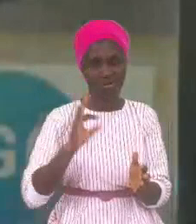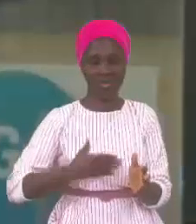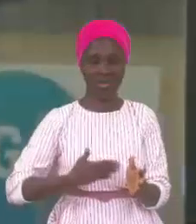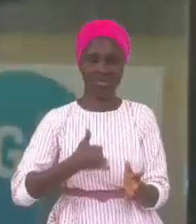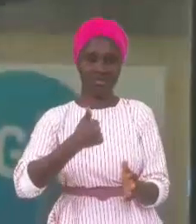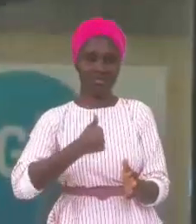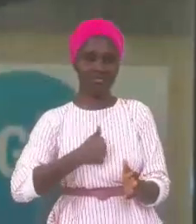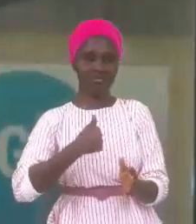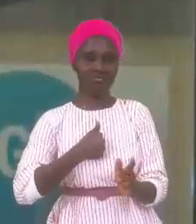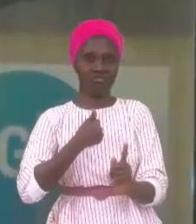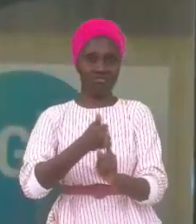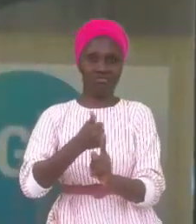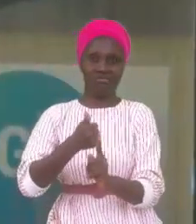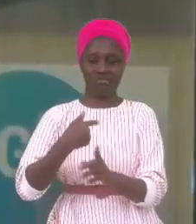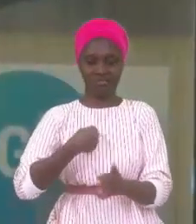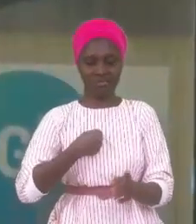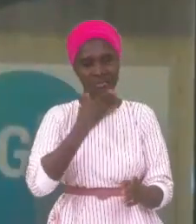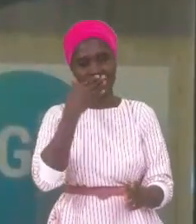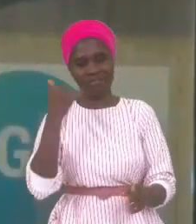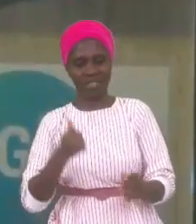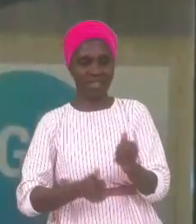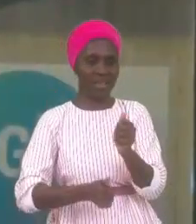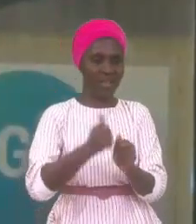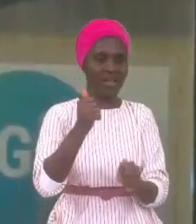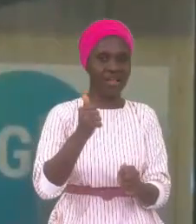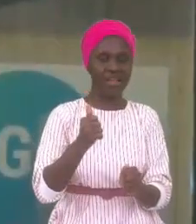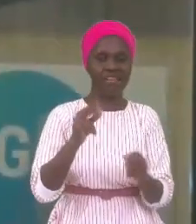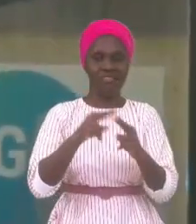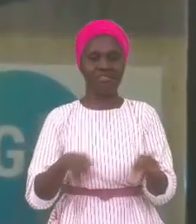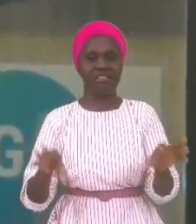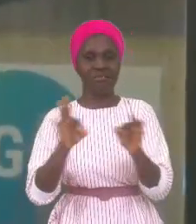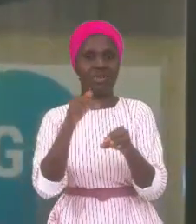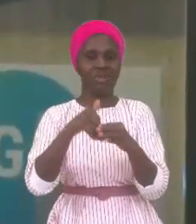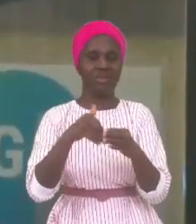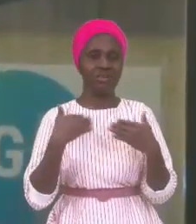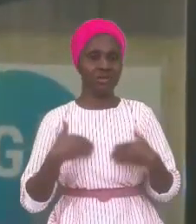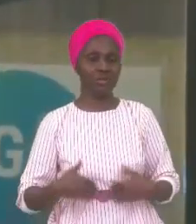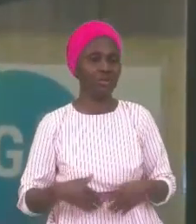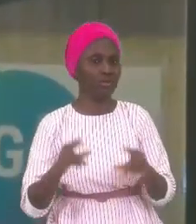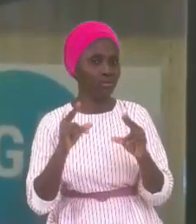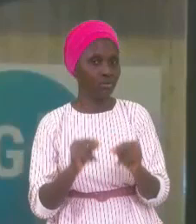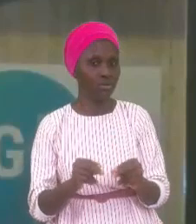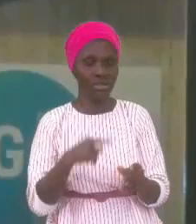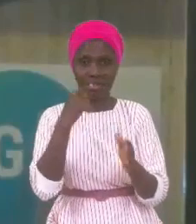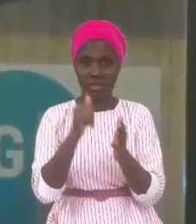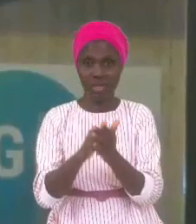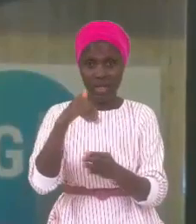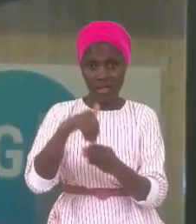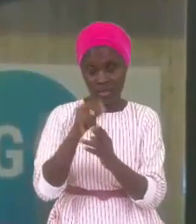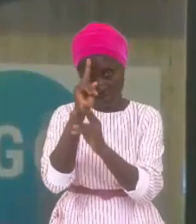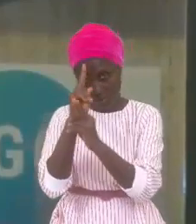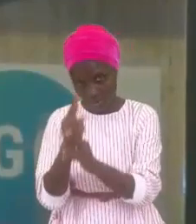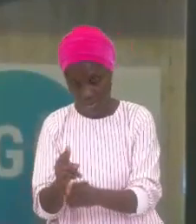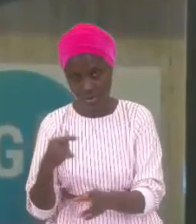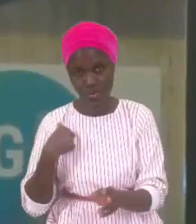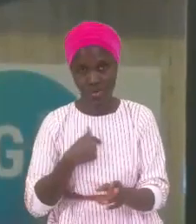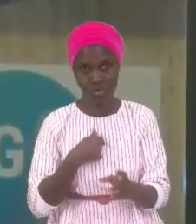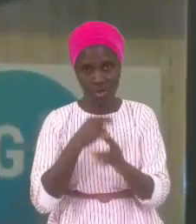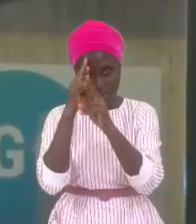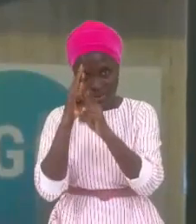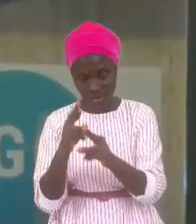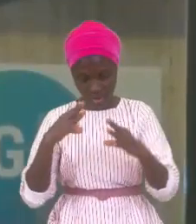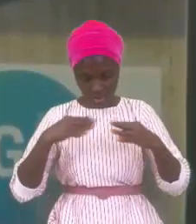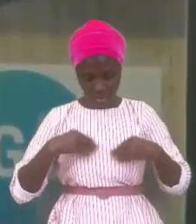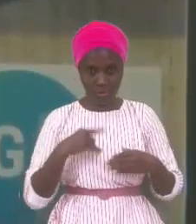best, higher, indispensable in the body. It says in honor we prefer one